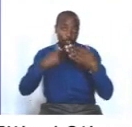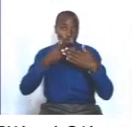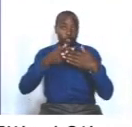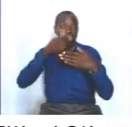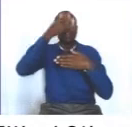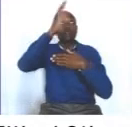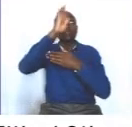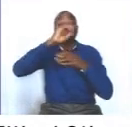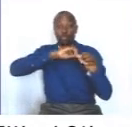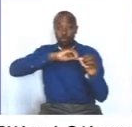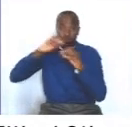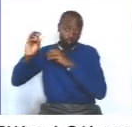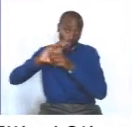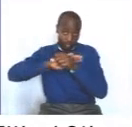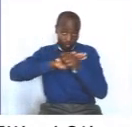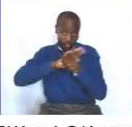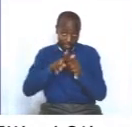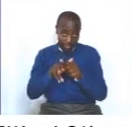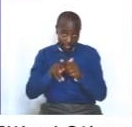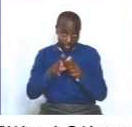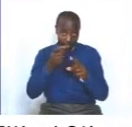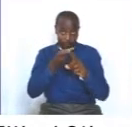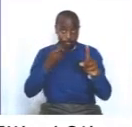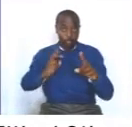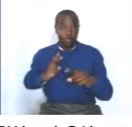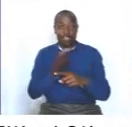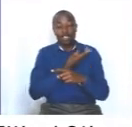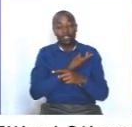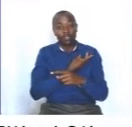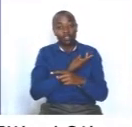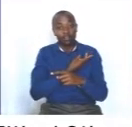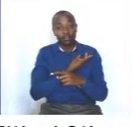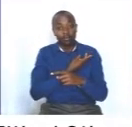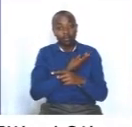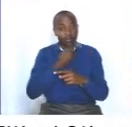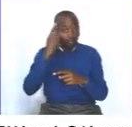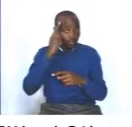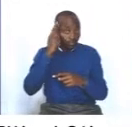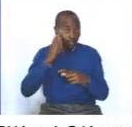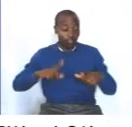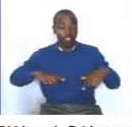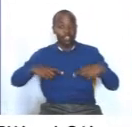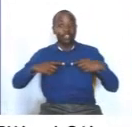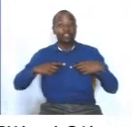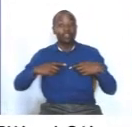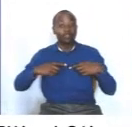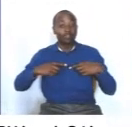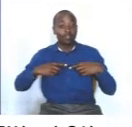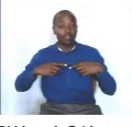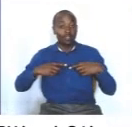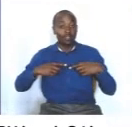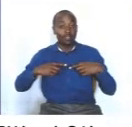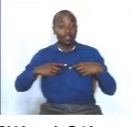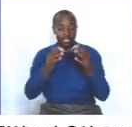will remove the COVID-19 from us. So think of your life as an ark. And I